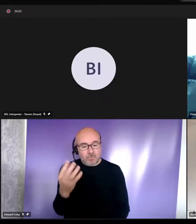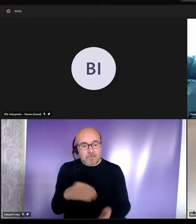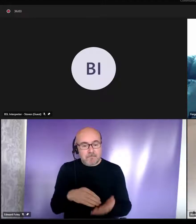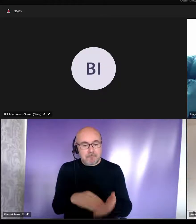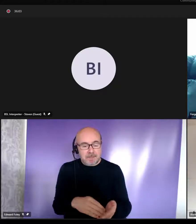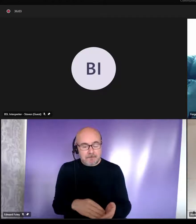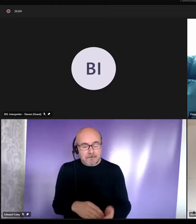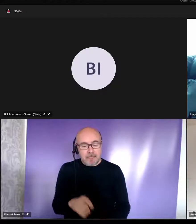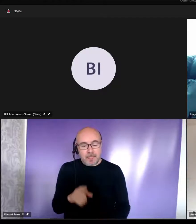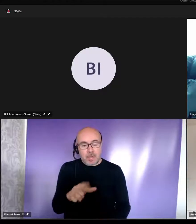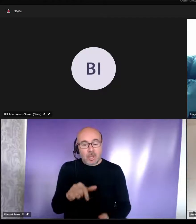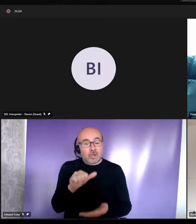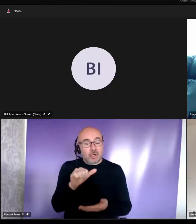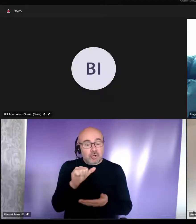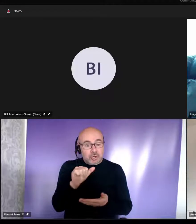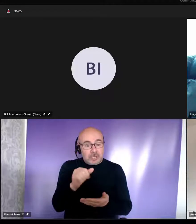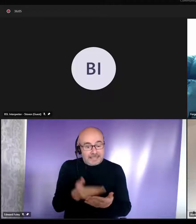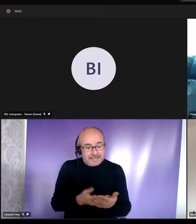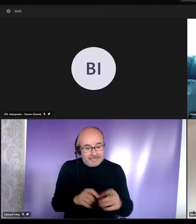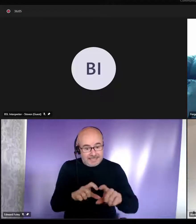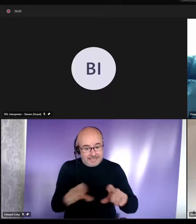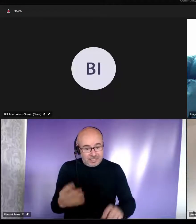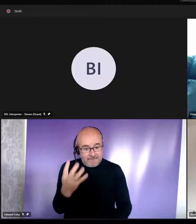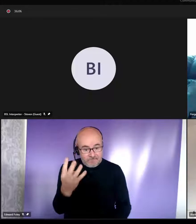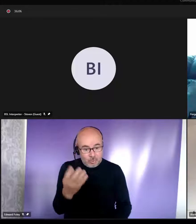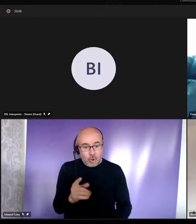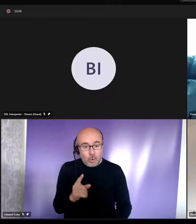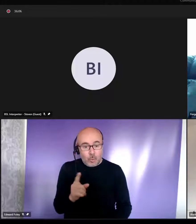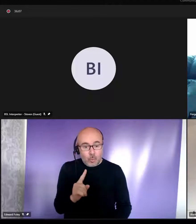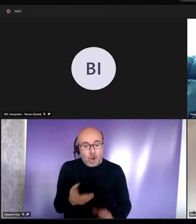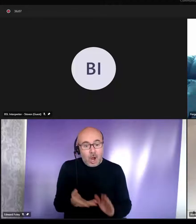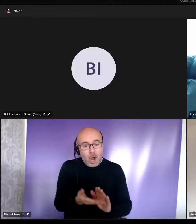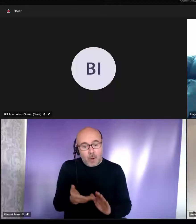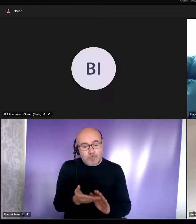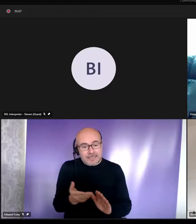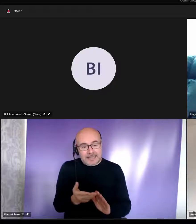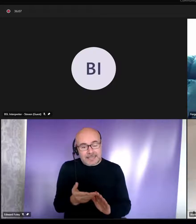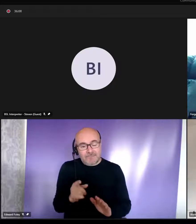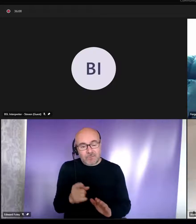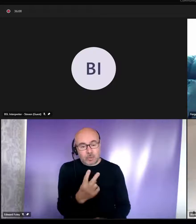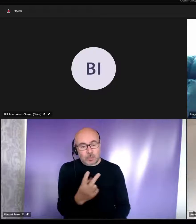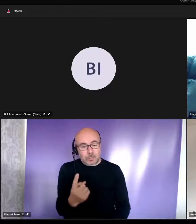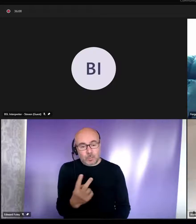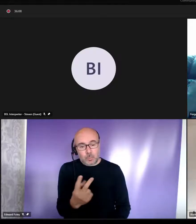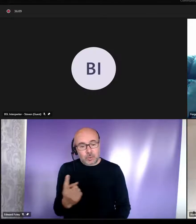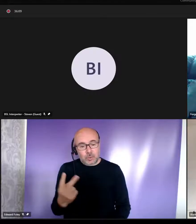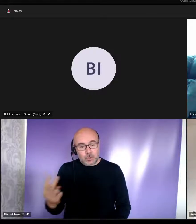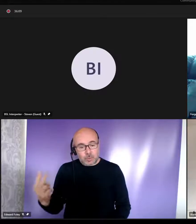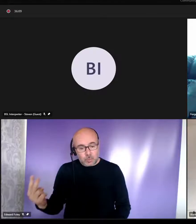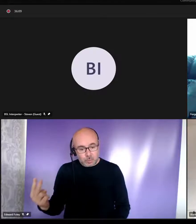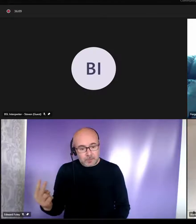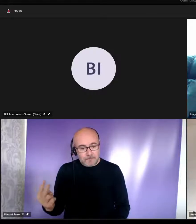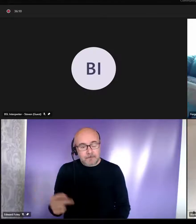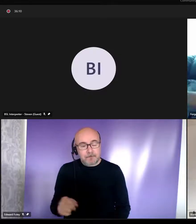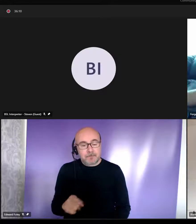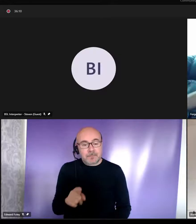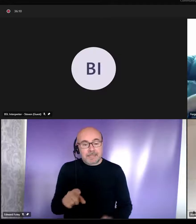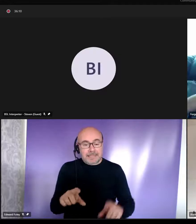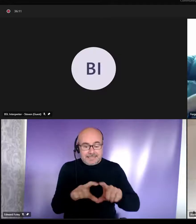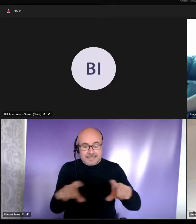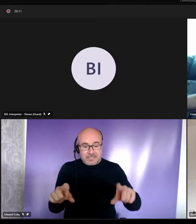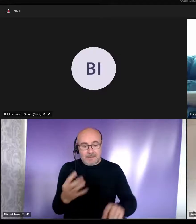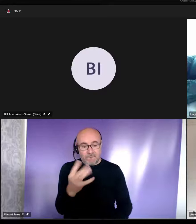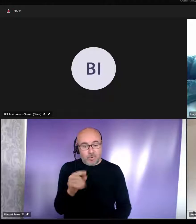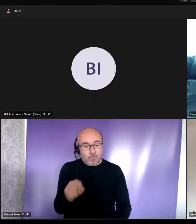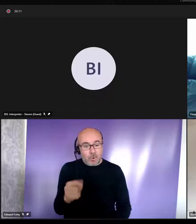report details the capital programme update for 21-22 and gives a breakdown in Appendix A of the report. Section 4.1 notes